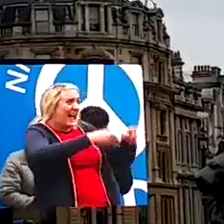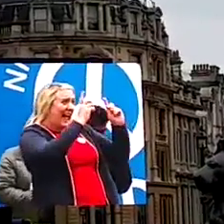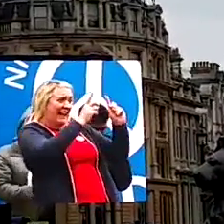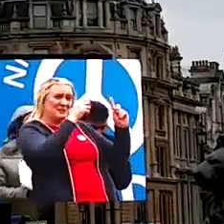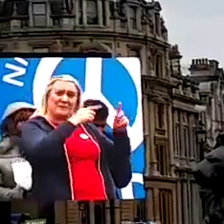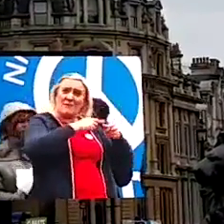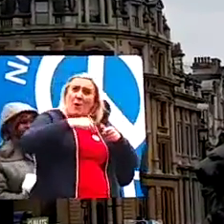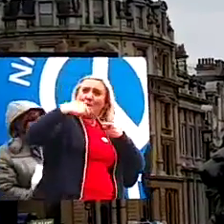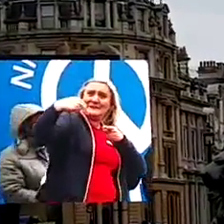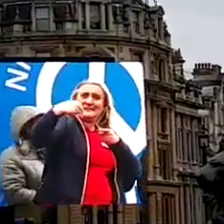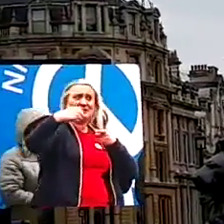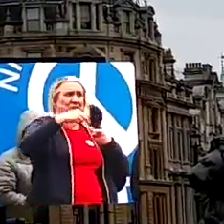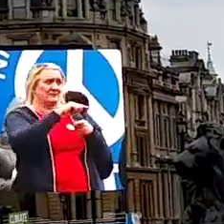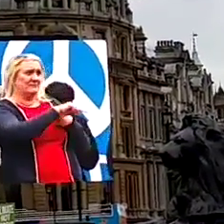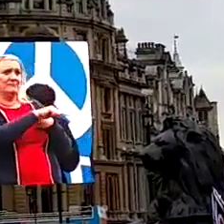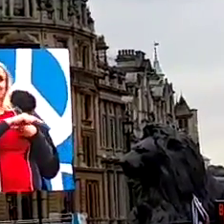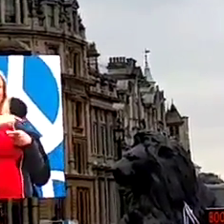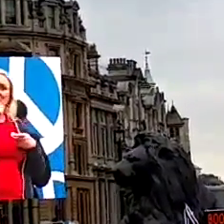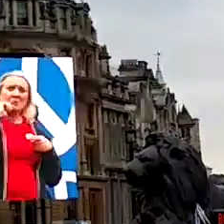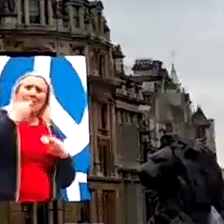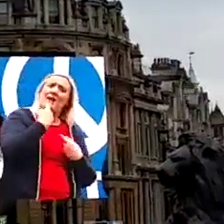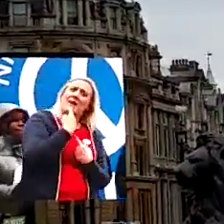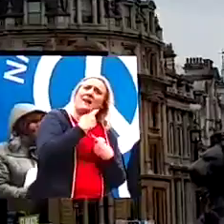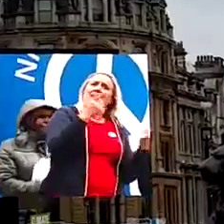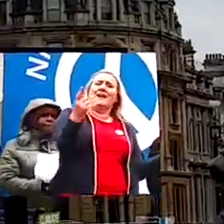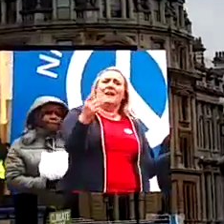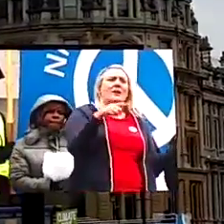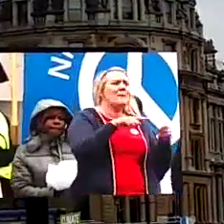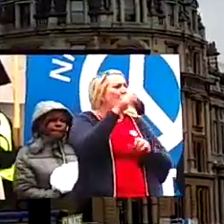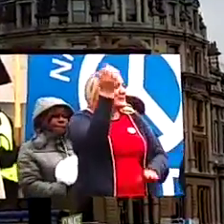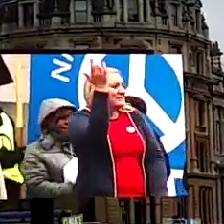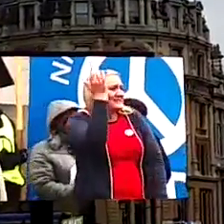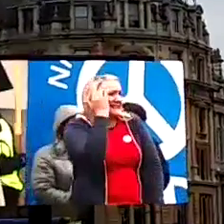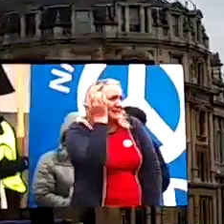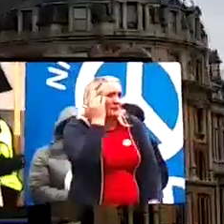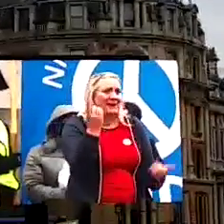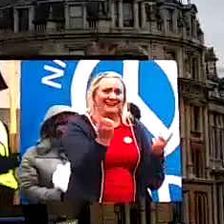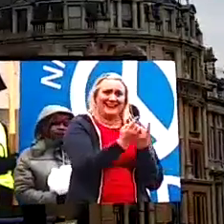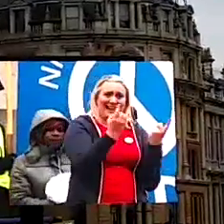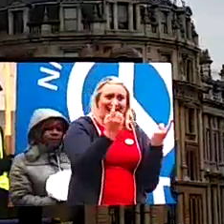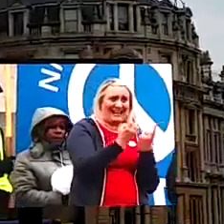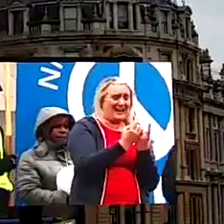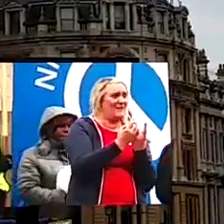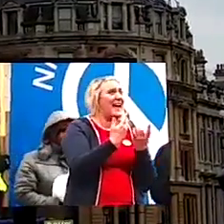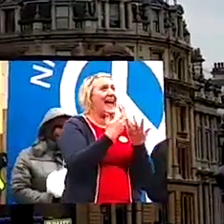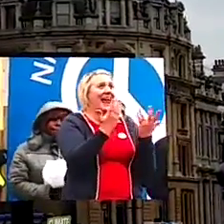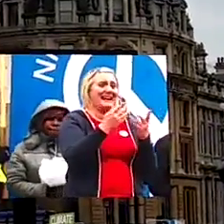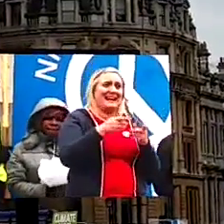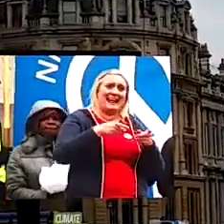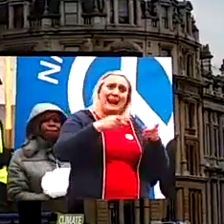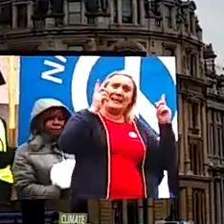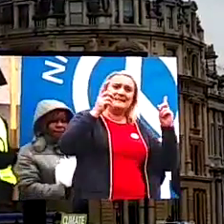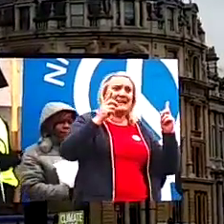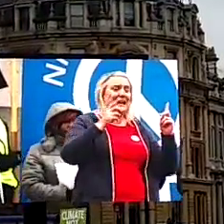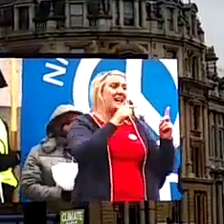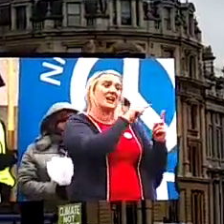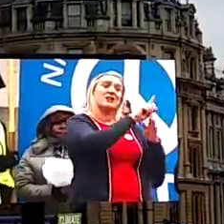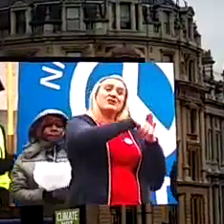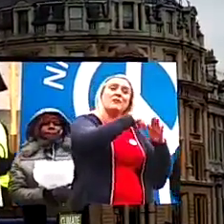state, is willing to say the most sane thing that any leader ever said. I will not